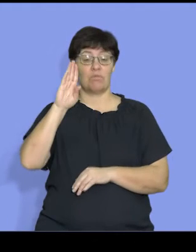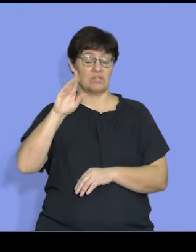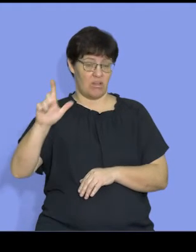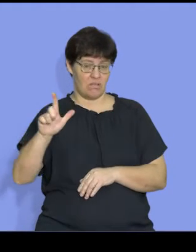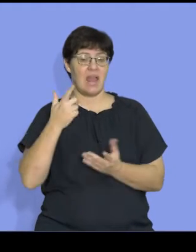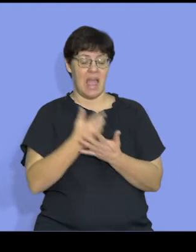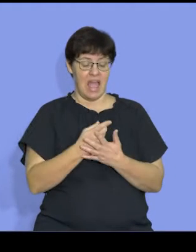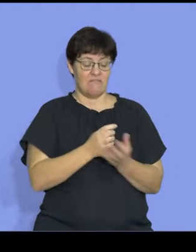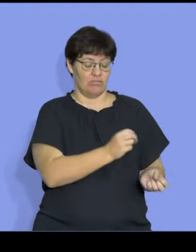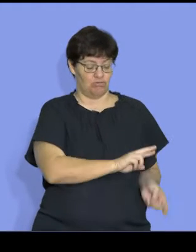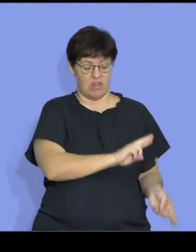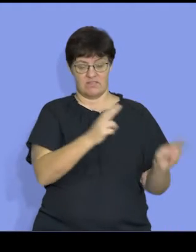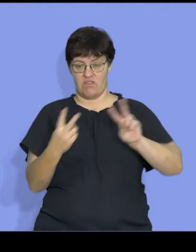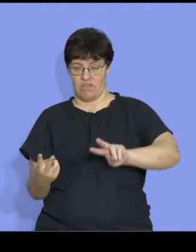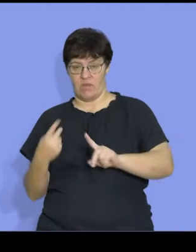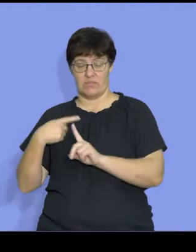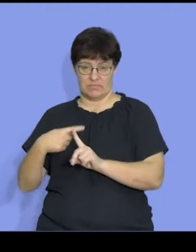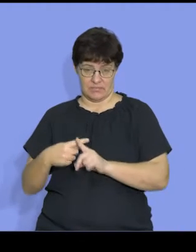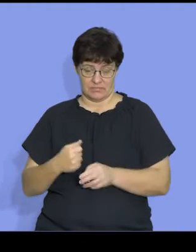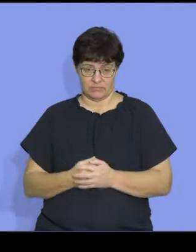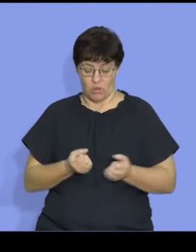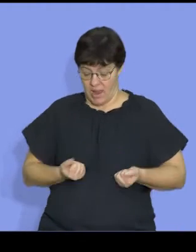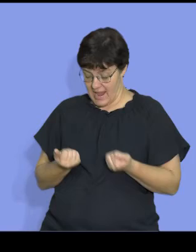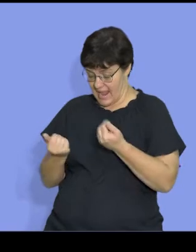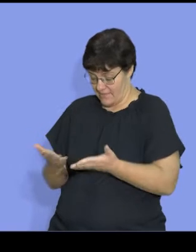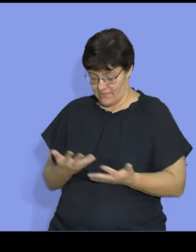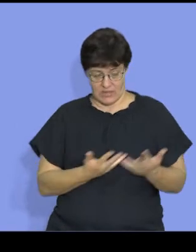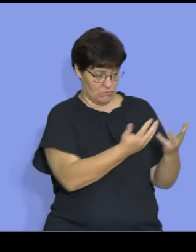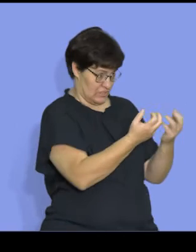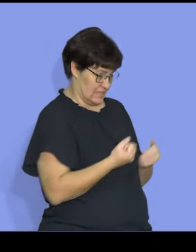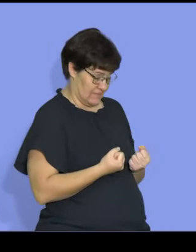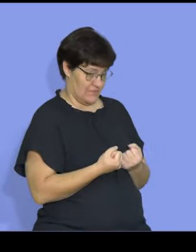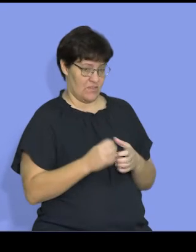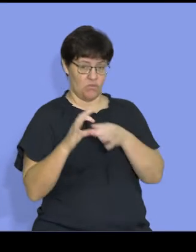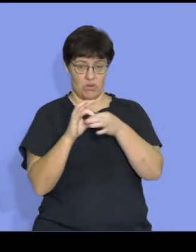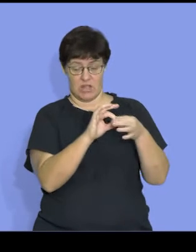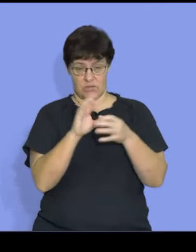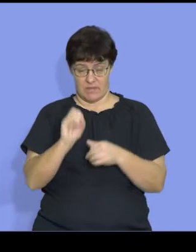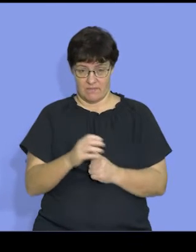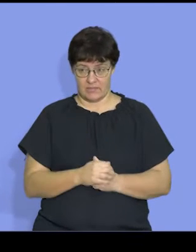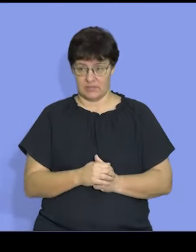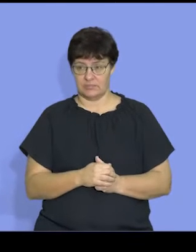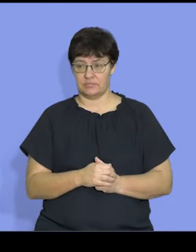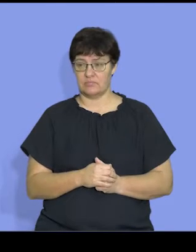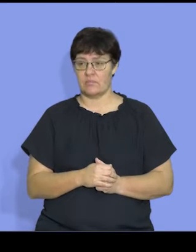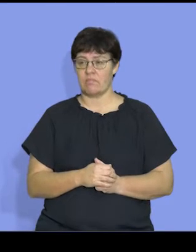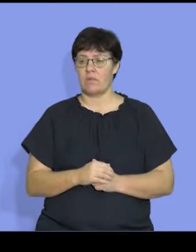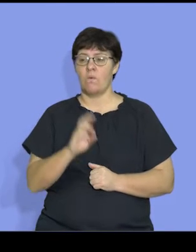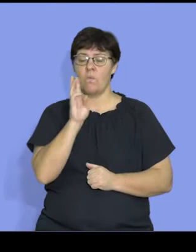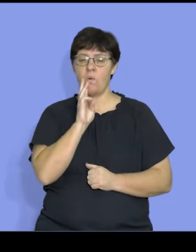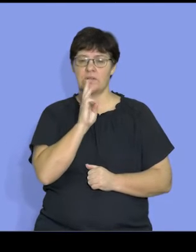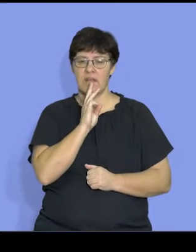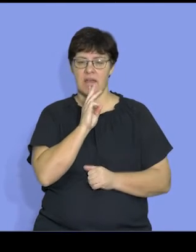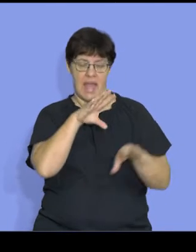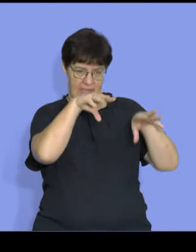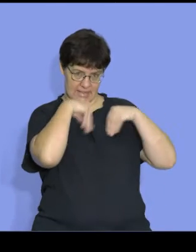transfer of protons. So there is a donor-recipient type of a relationship. So if we look at reaction 1, water actually